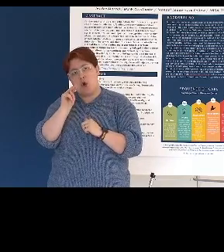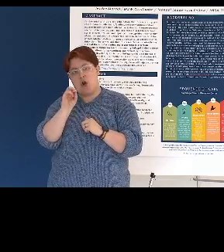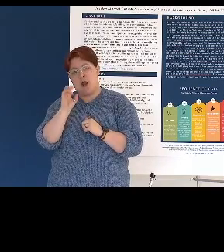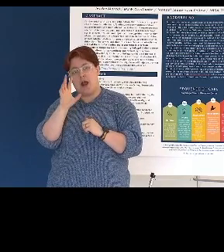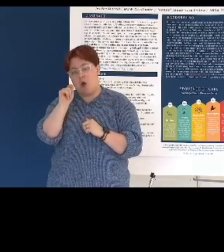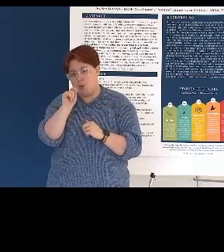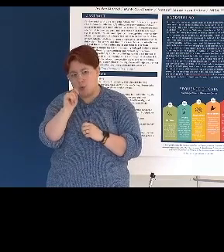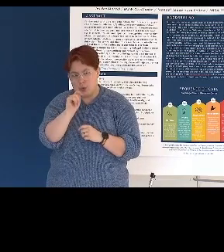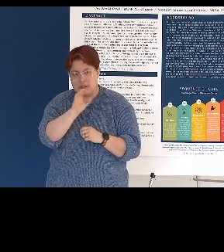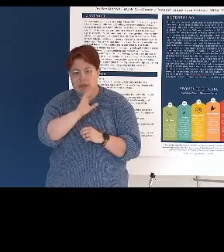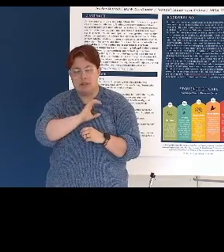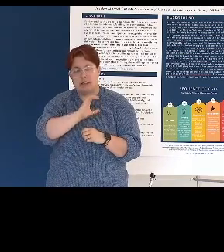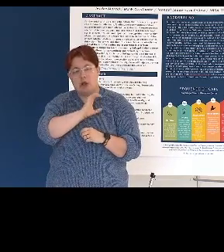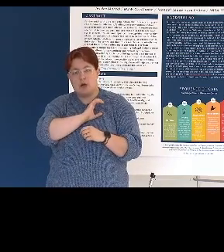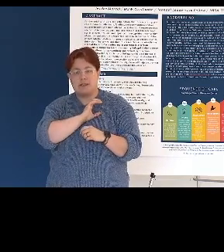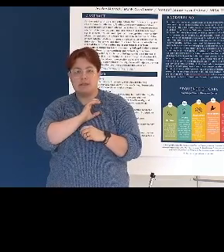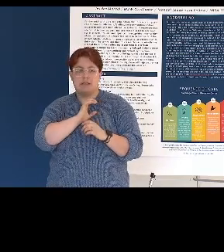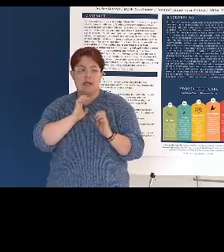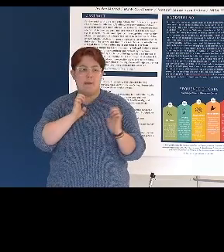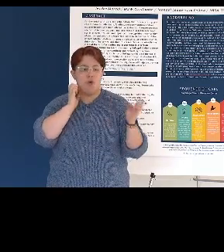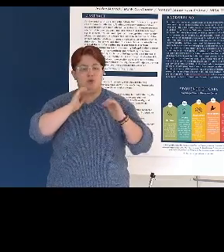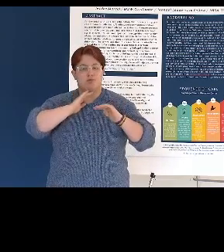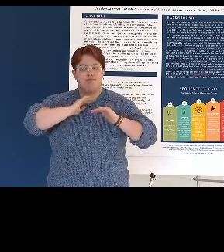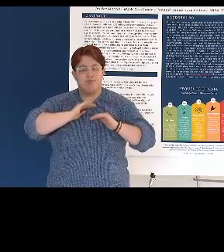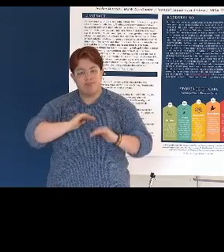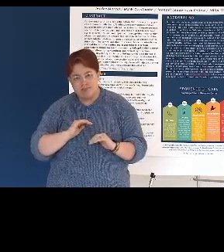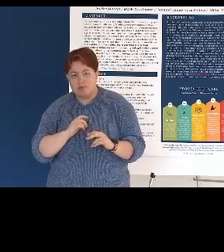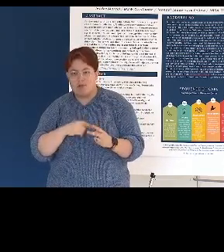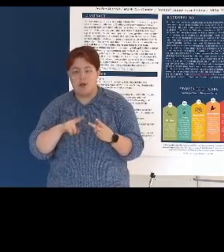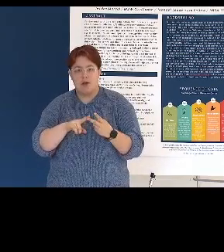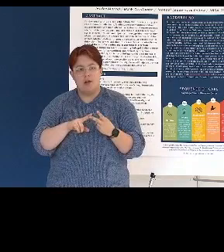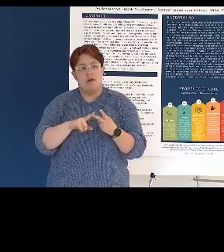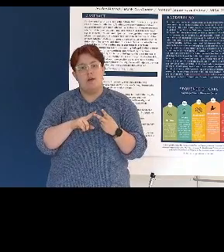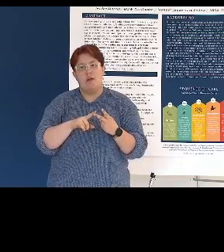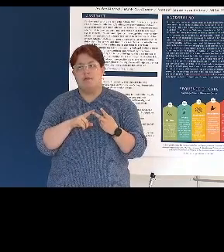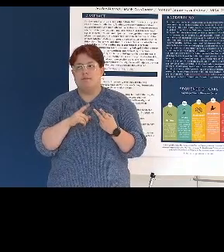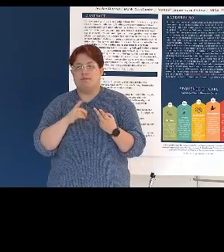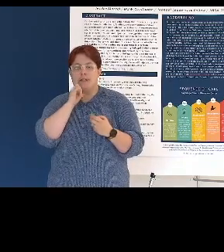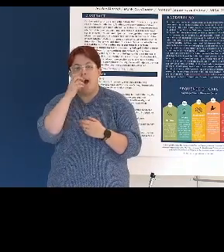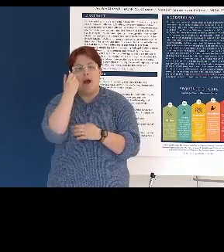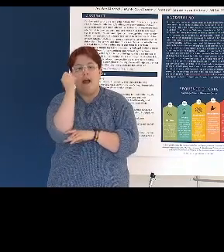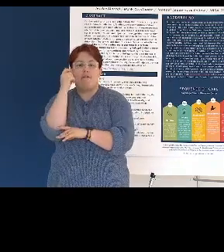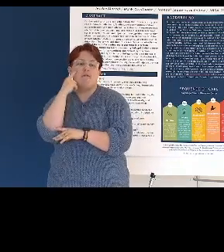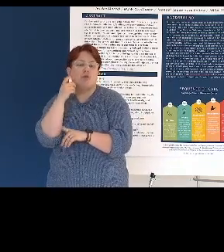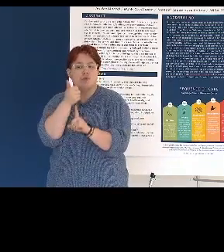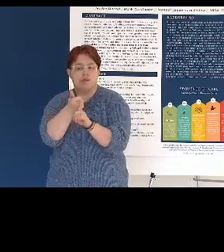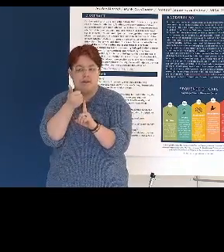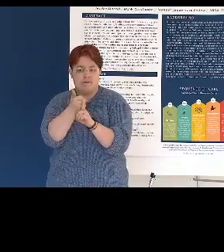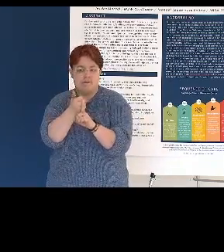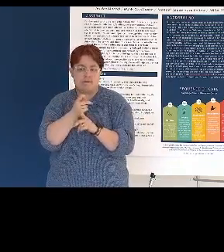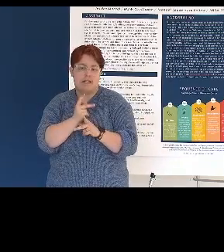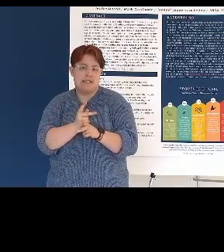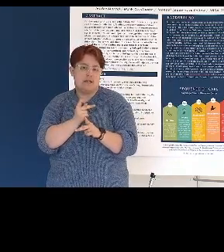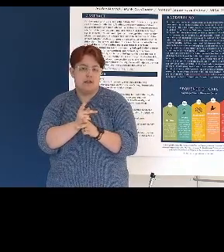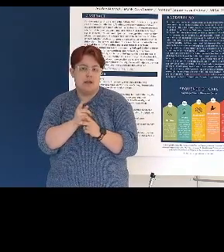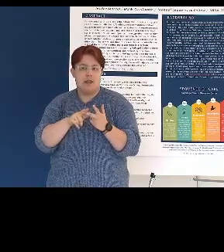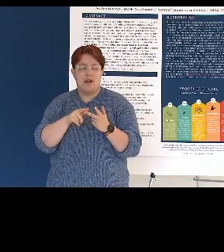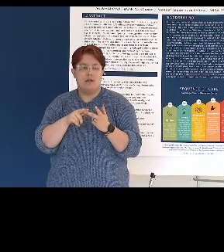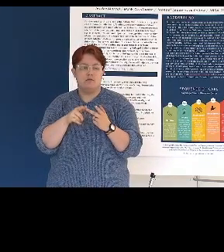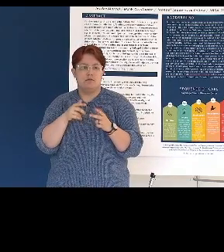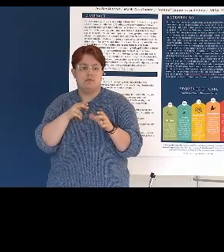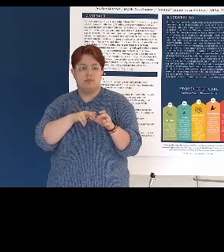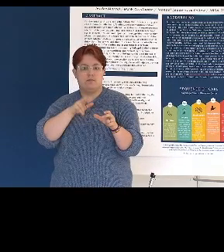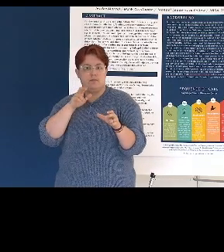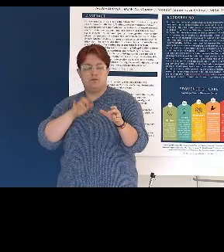characterized by, emotional exhaustion, lack of personal self-efficacy, and depersonalization, just that feeling,